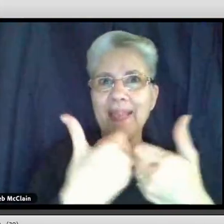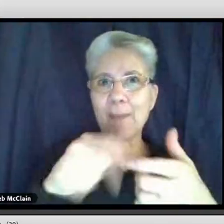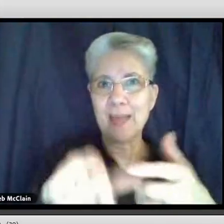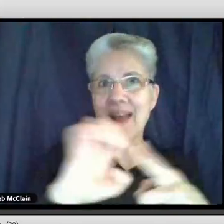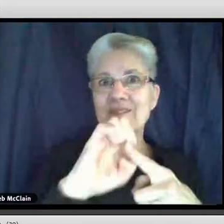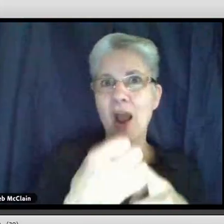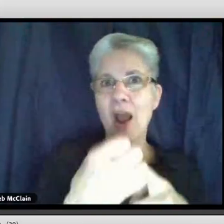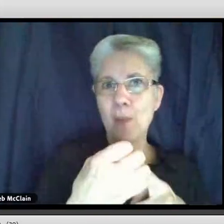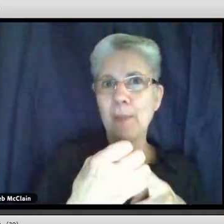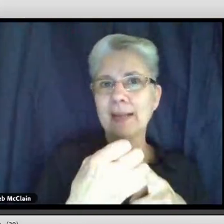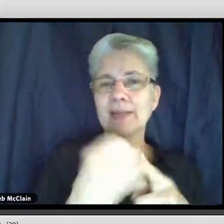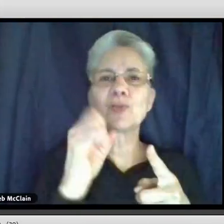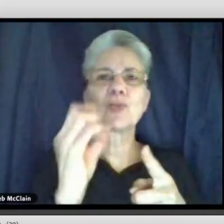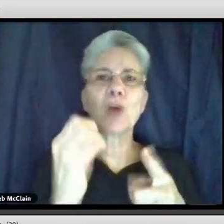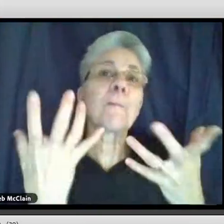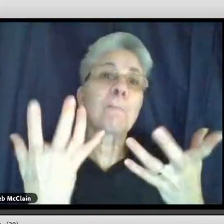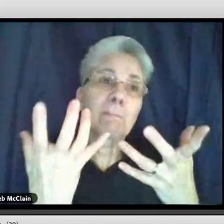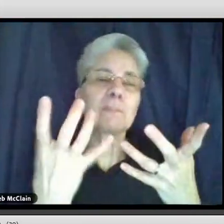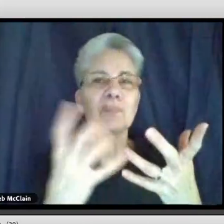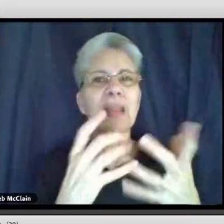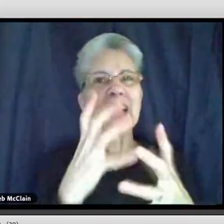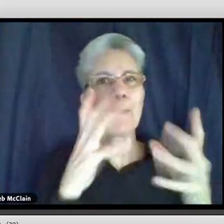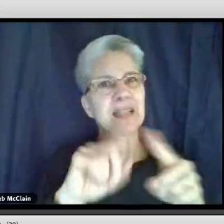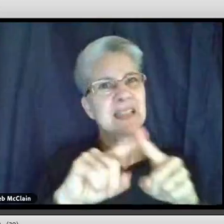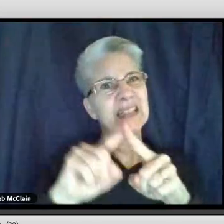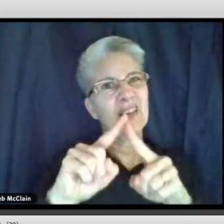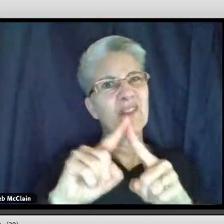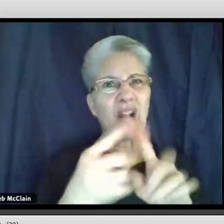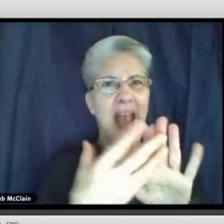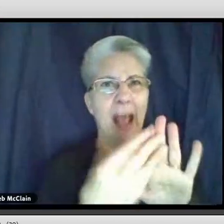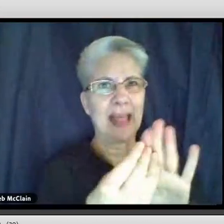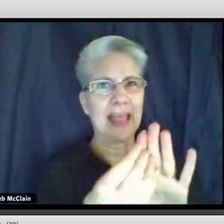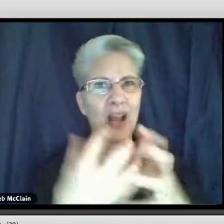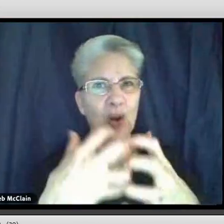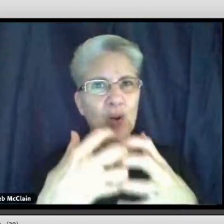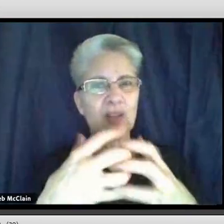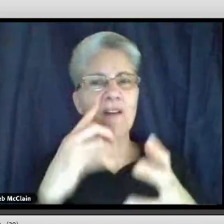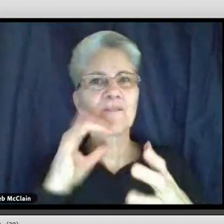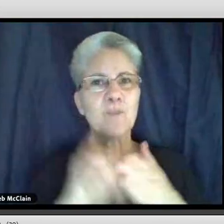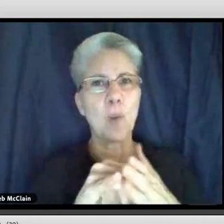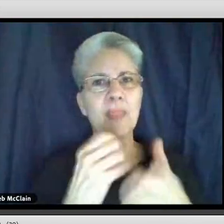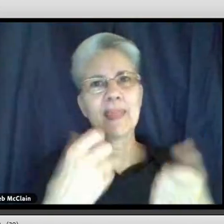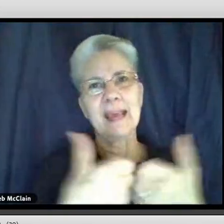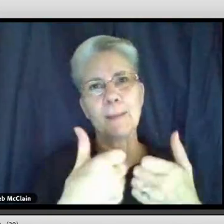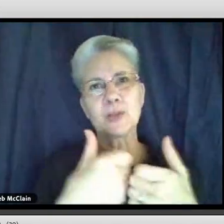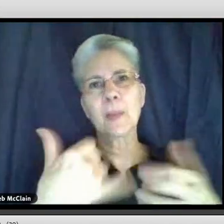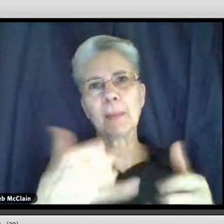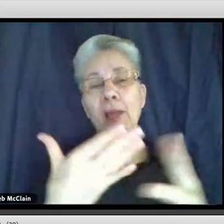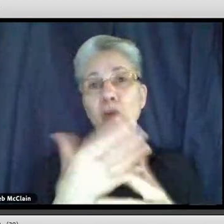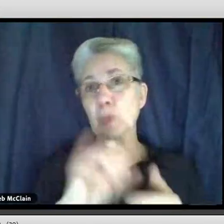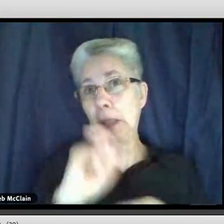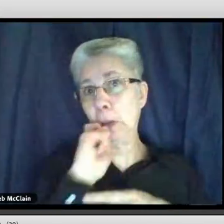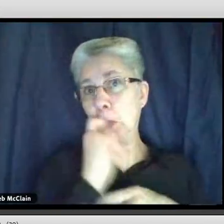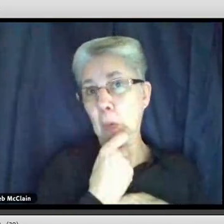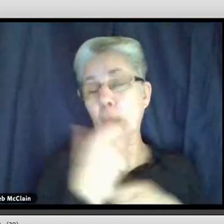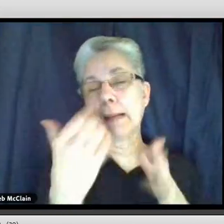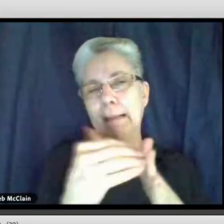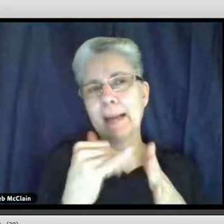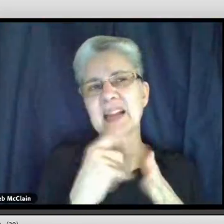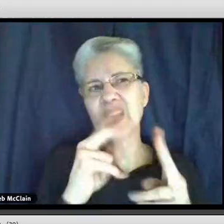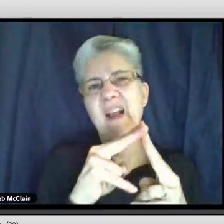environment. So it's a bunch of different emulators for the games to be played through, and it's really cool. And again, as I